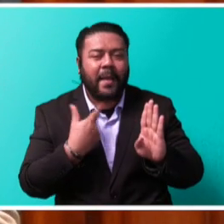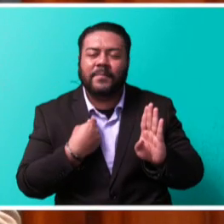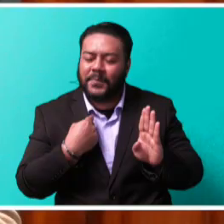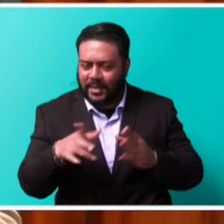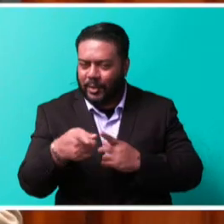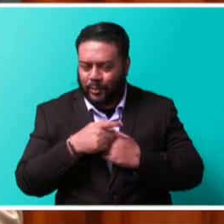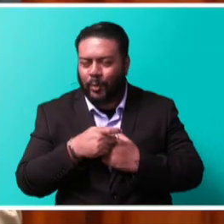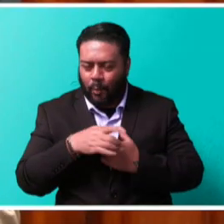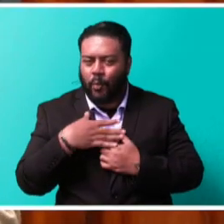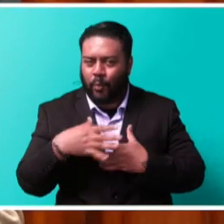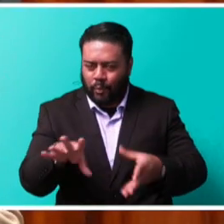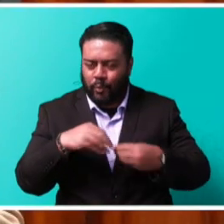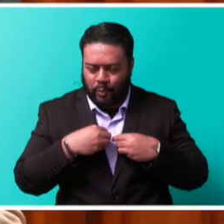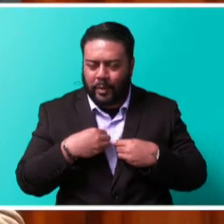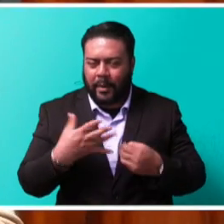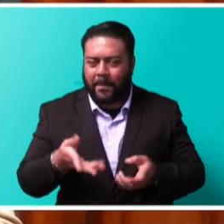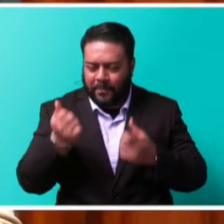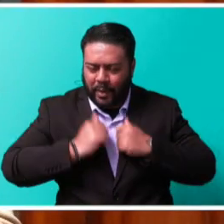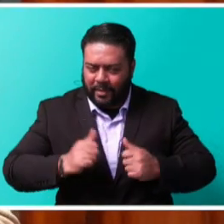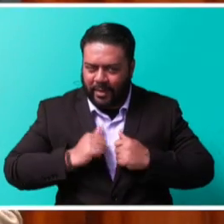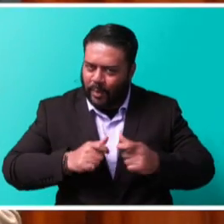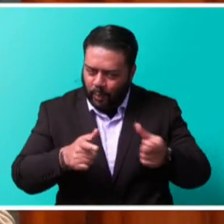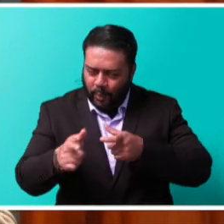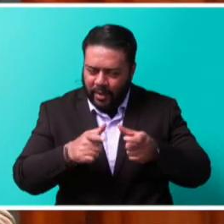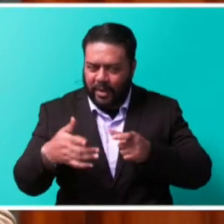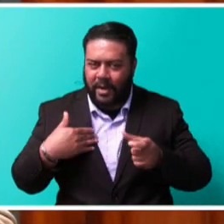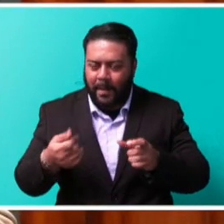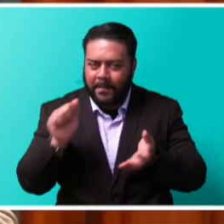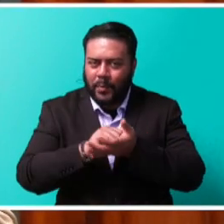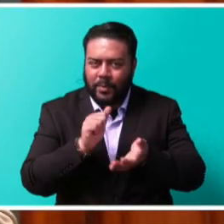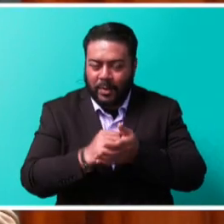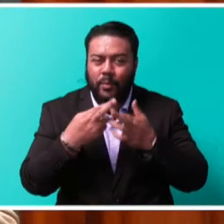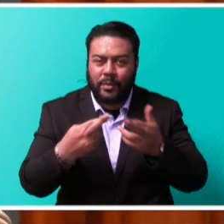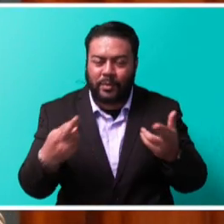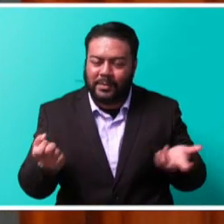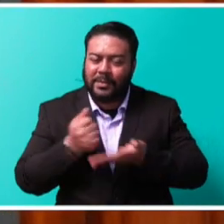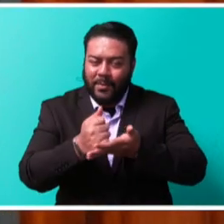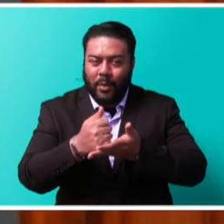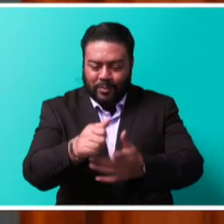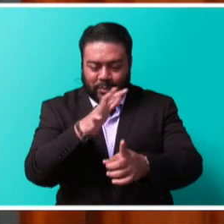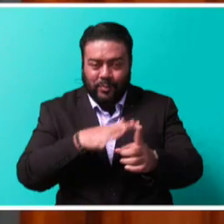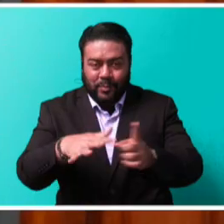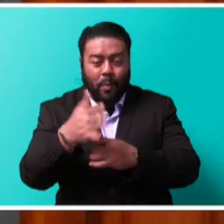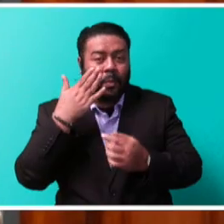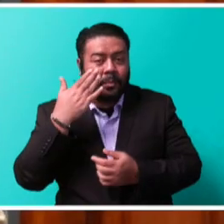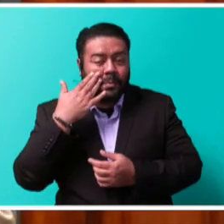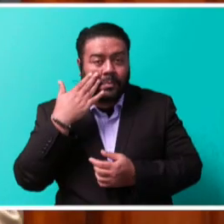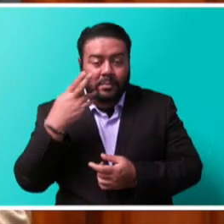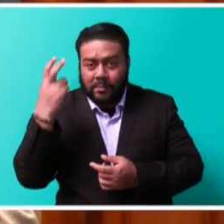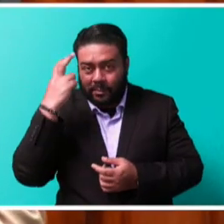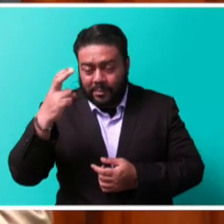that implementation is practical, coordinated, properly resourced, and supported through adequate awareness,